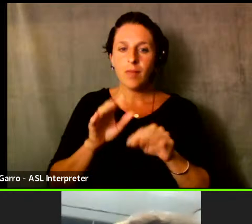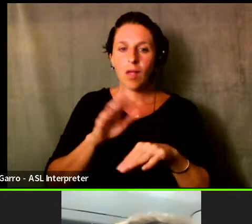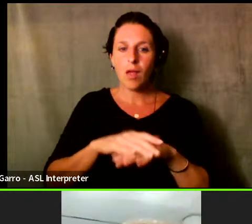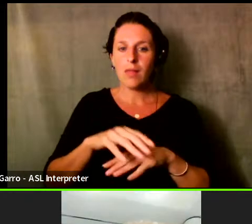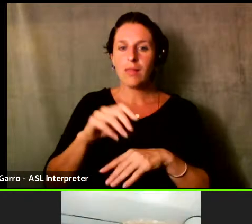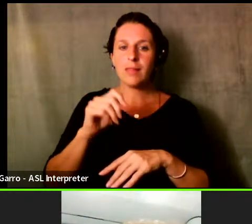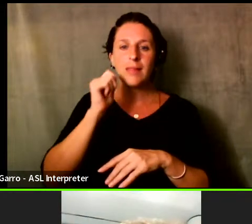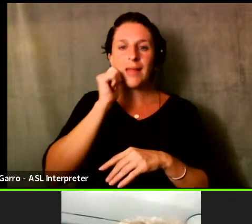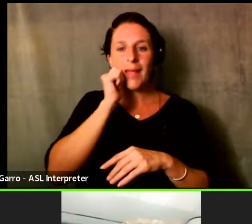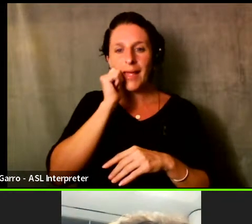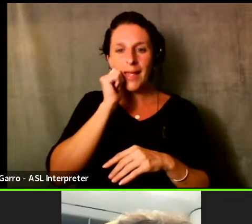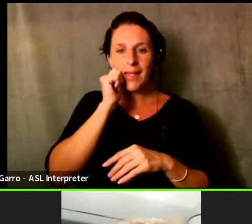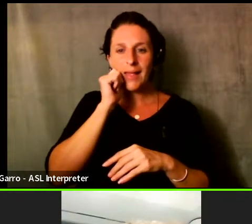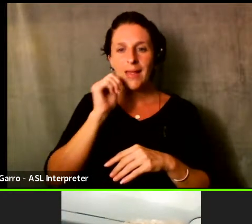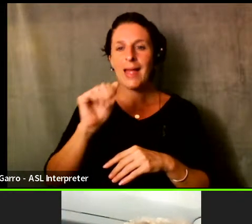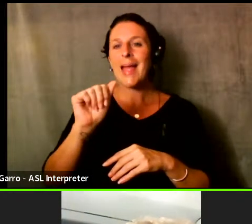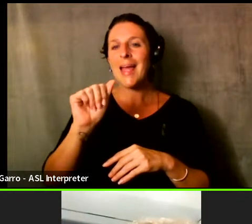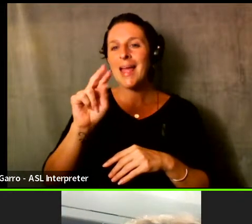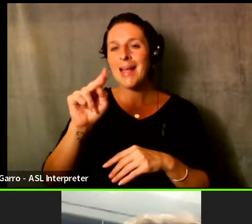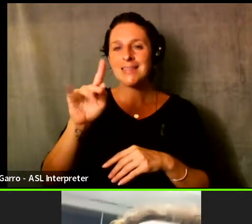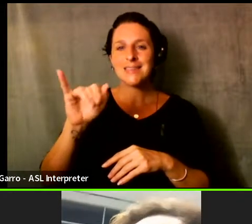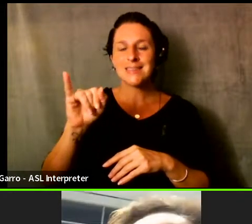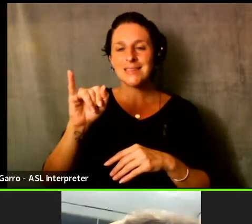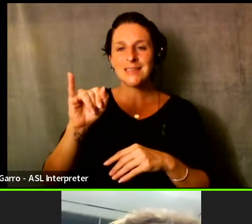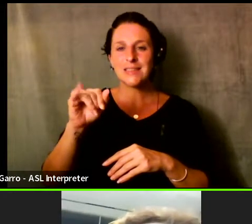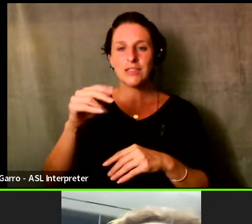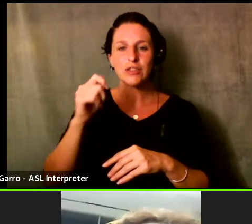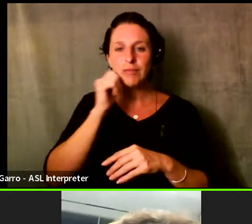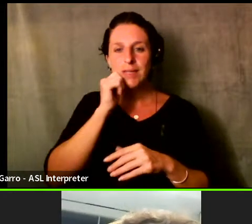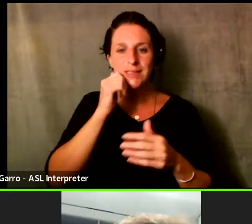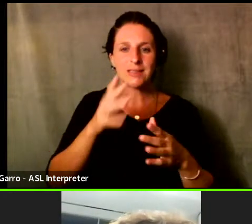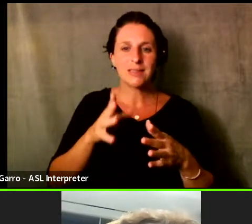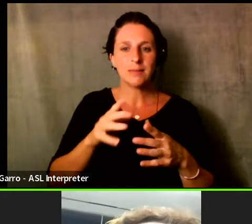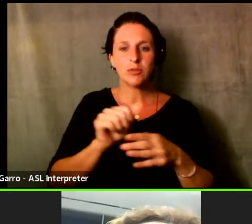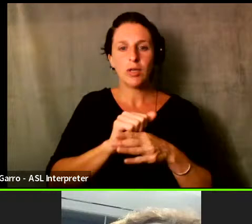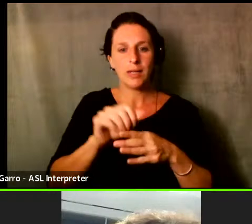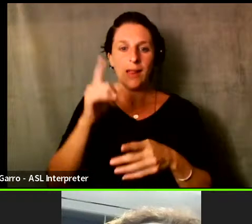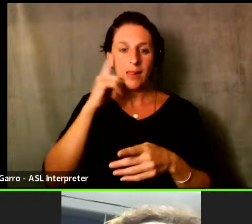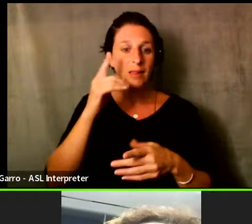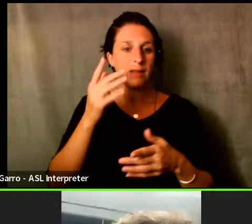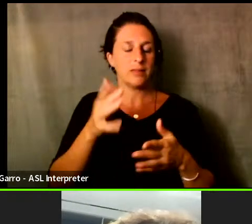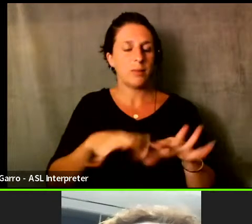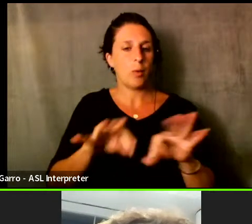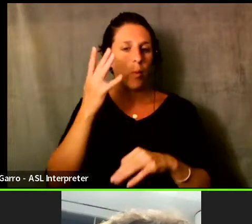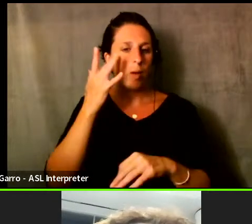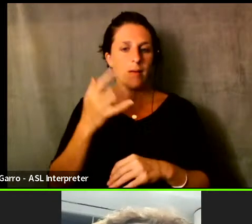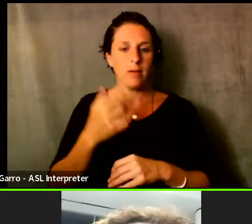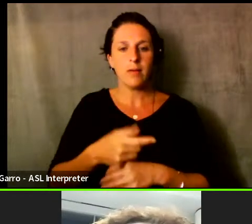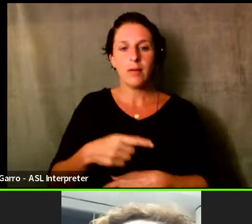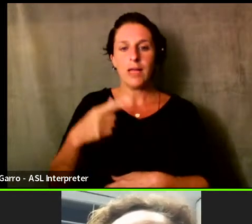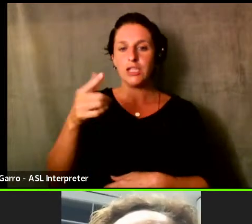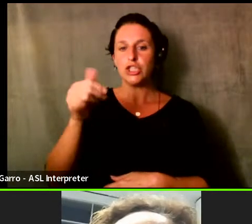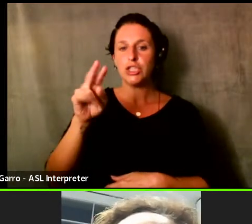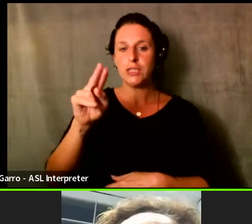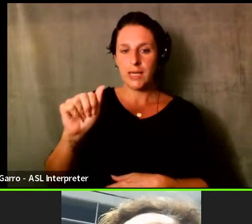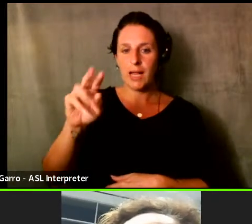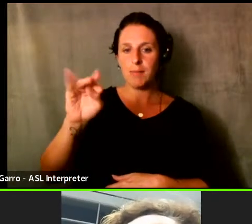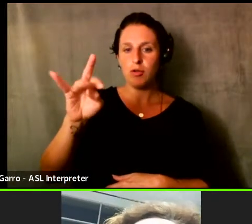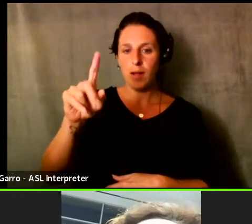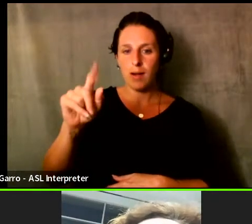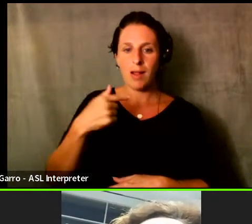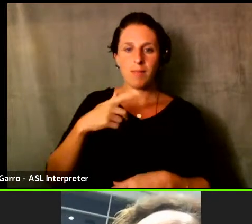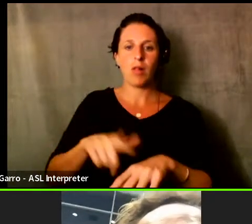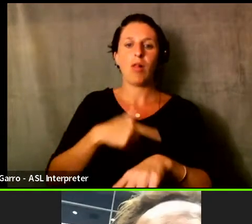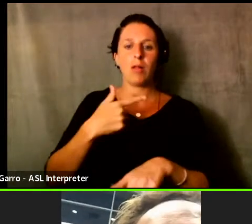anti-racism training and why I think it's important. My name is Gina Miranda. I'm a longtime resident of Millbrae